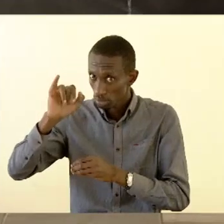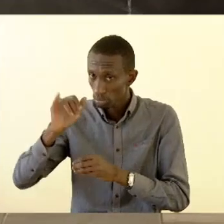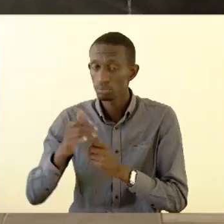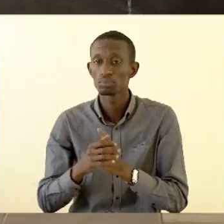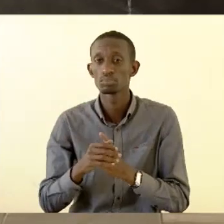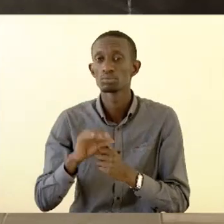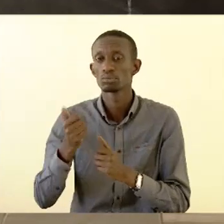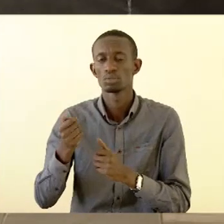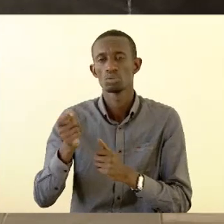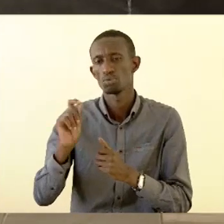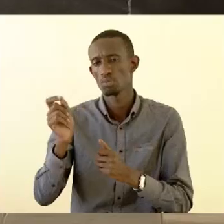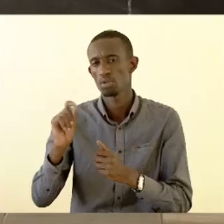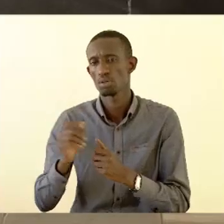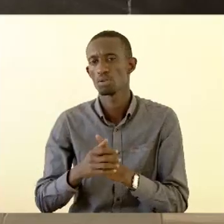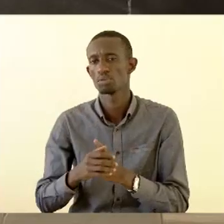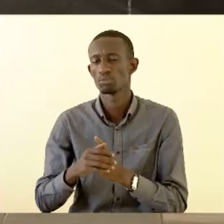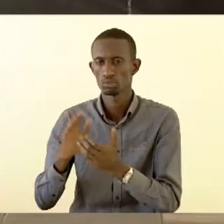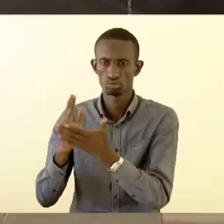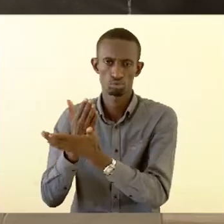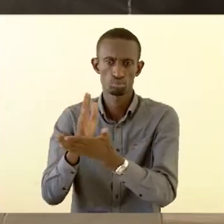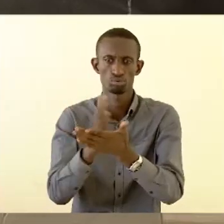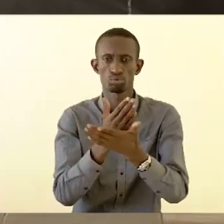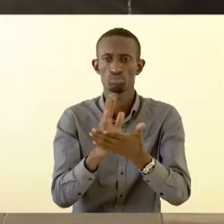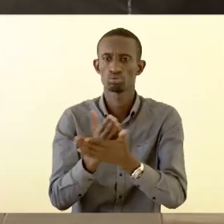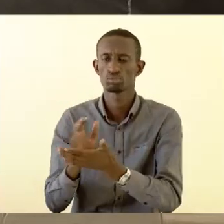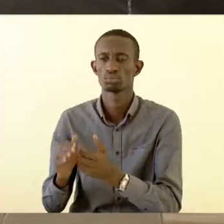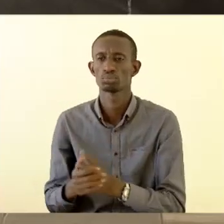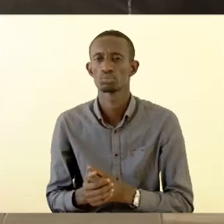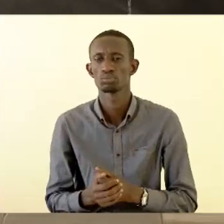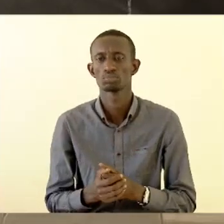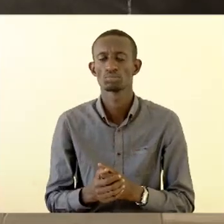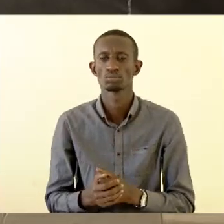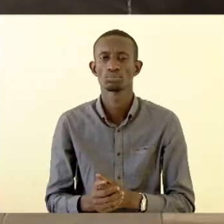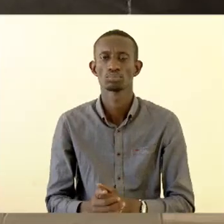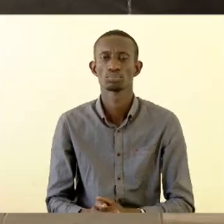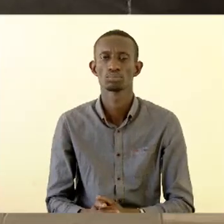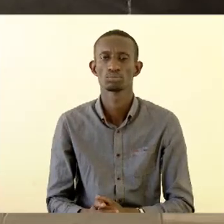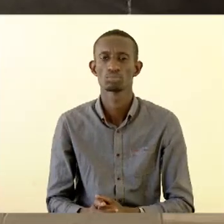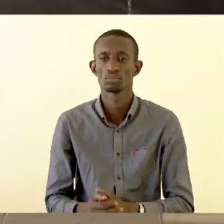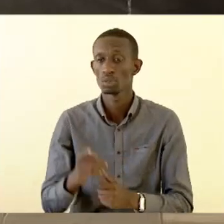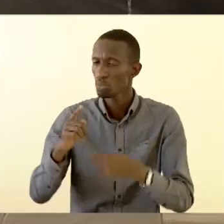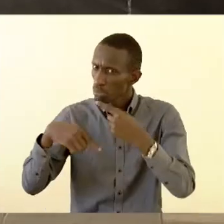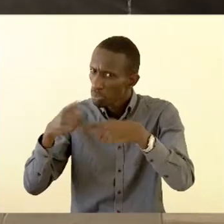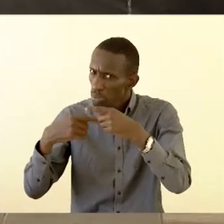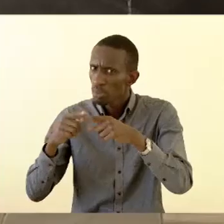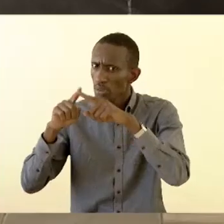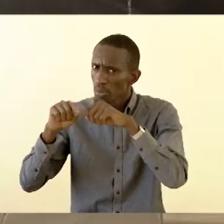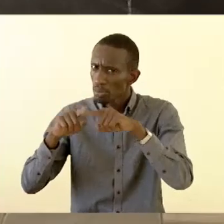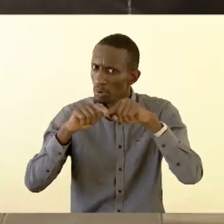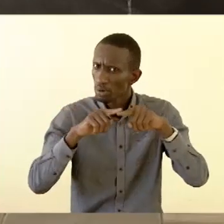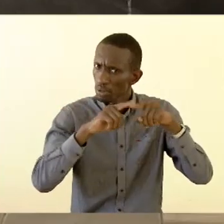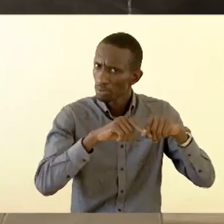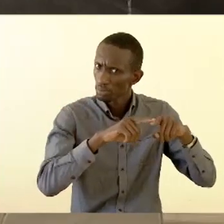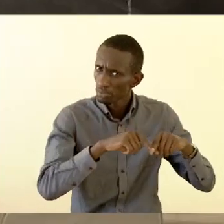and then you write the distribution in different energy levels. It will always depend on the